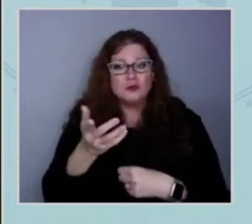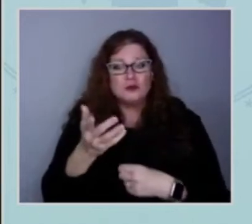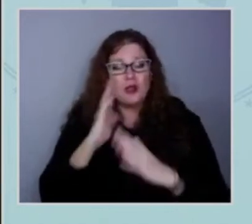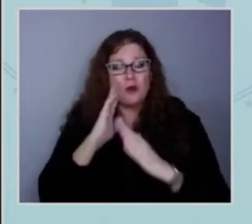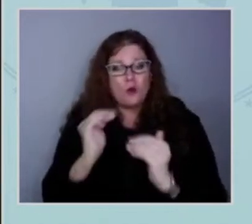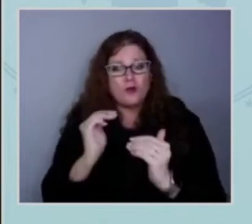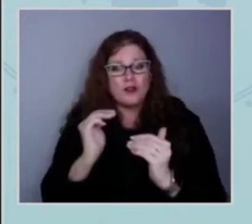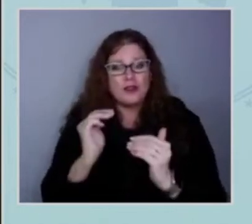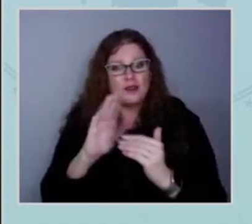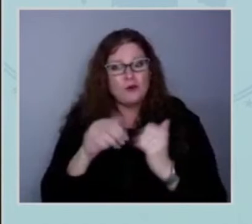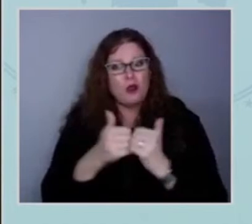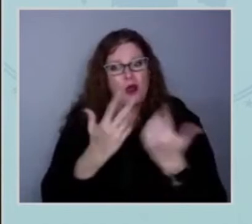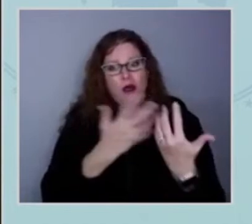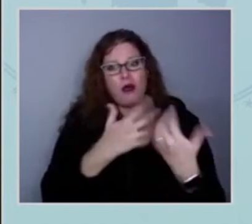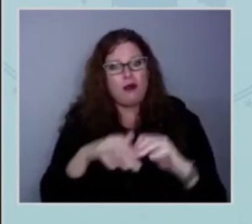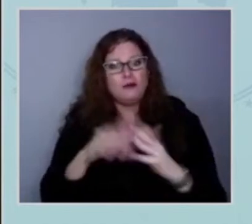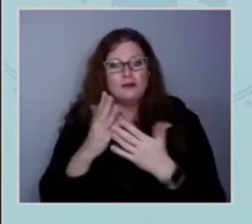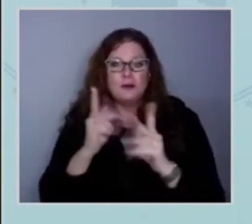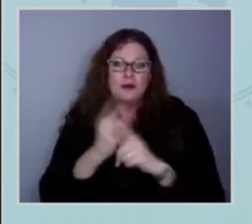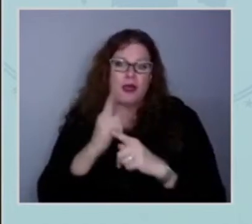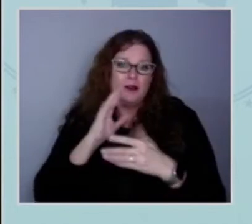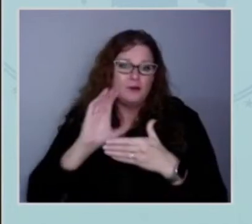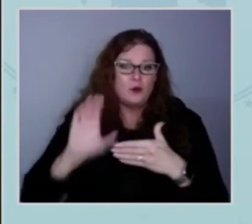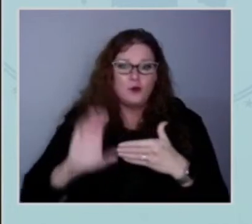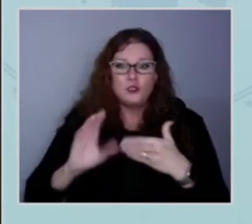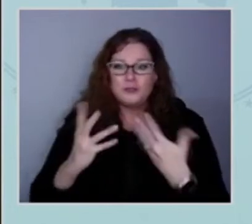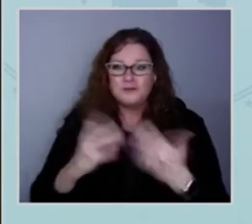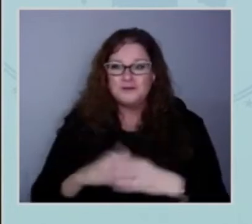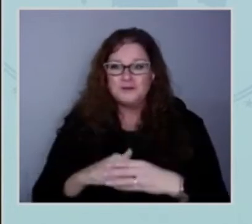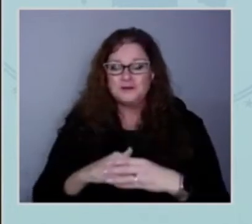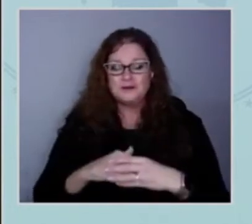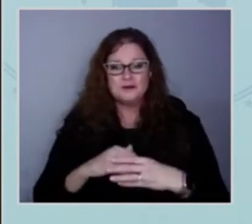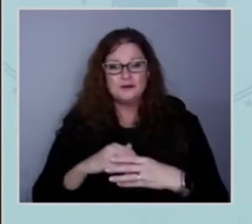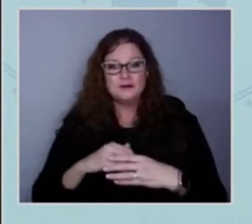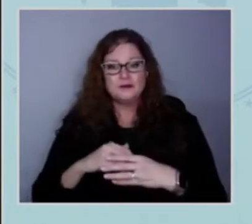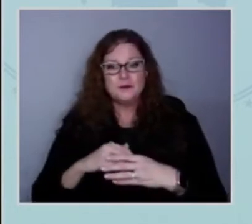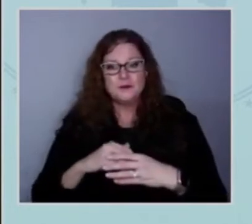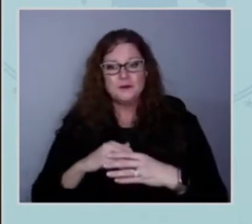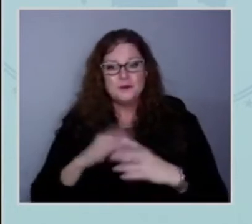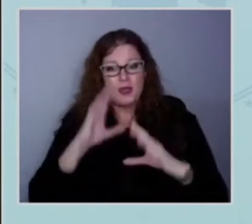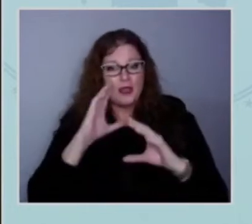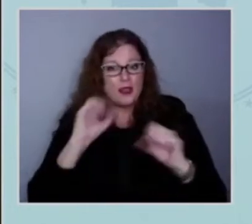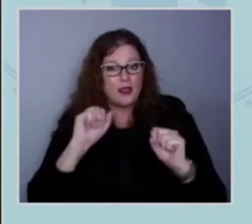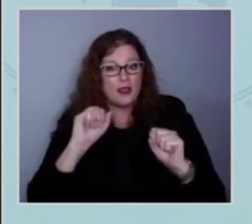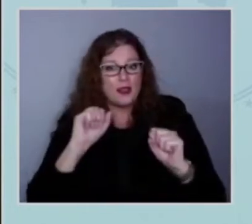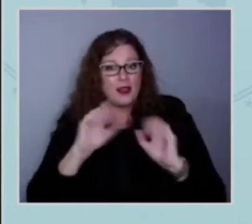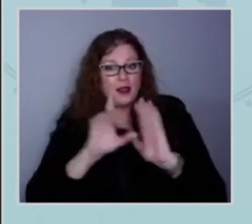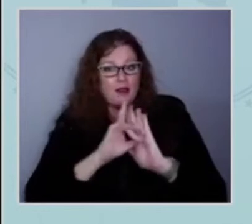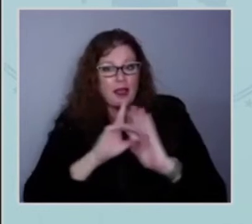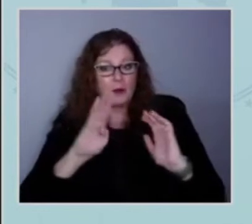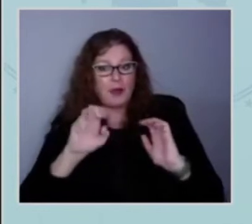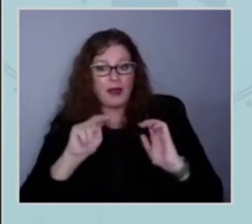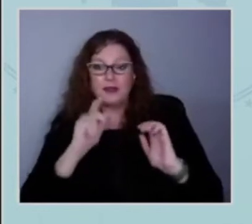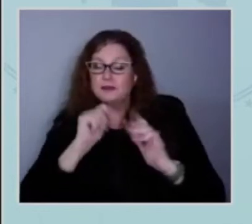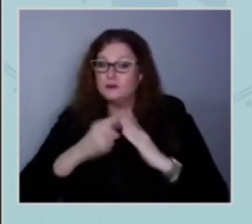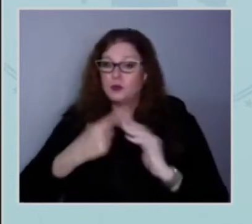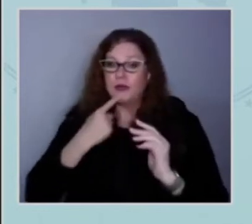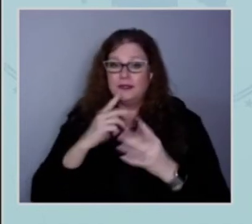work out in our favor. But we trust you, and hopefully we can all come to some type of conclusion.